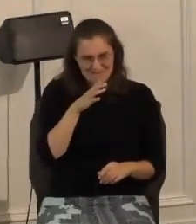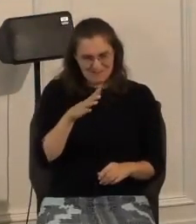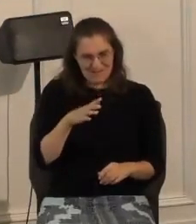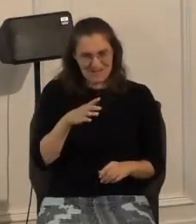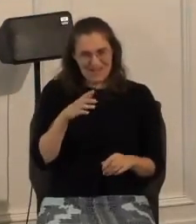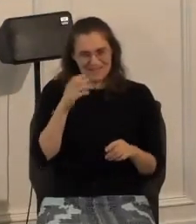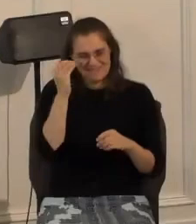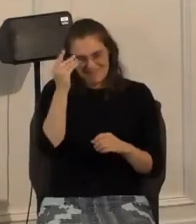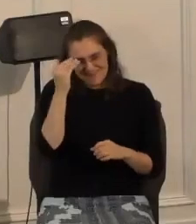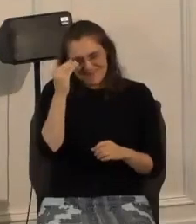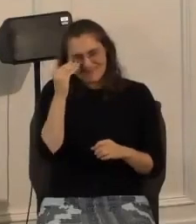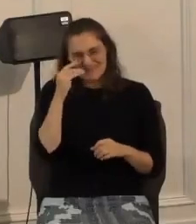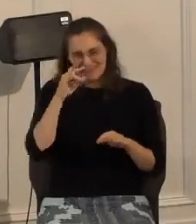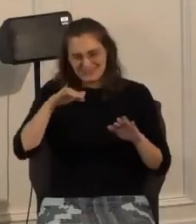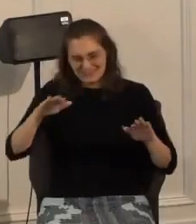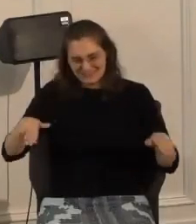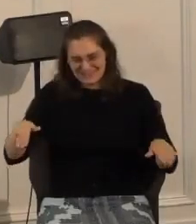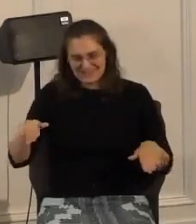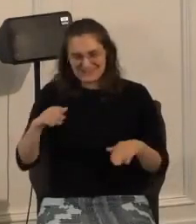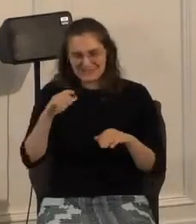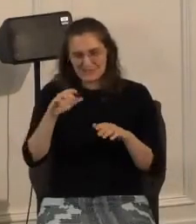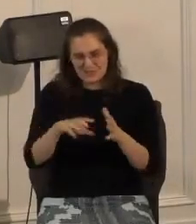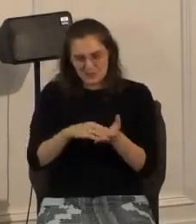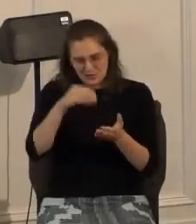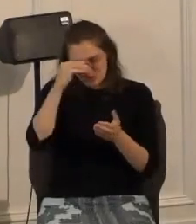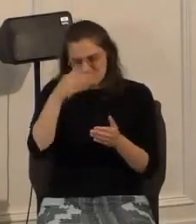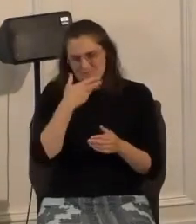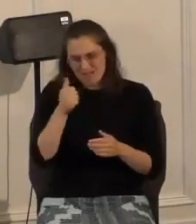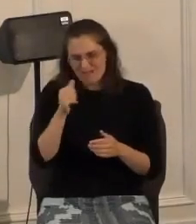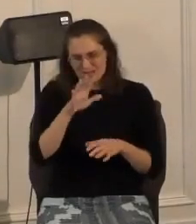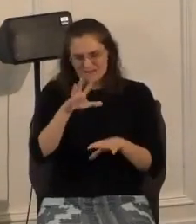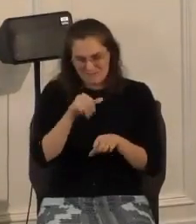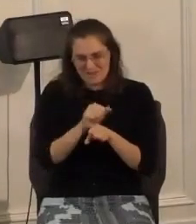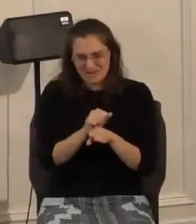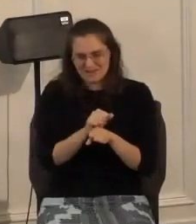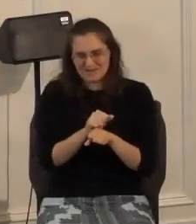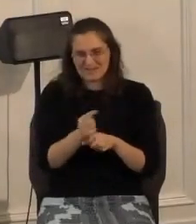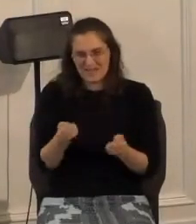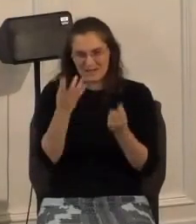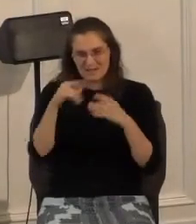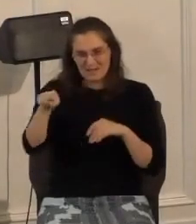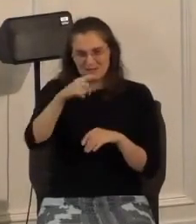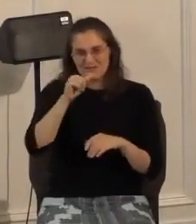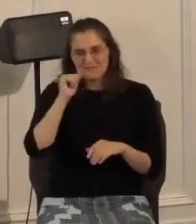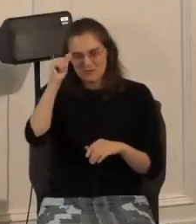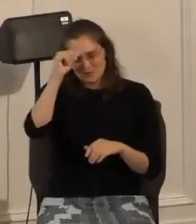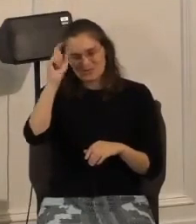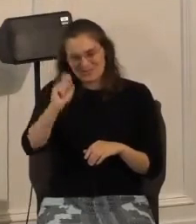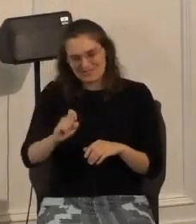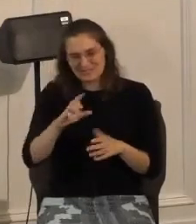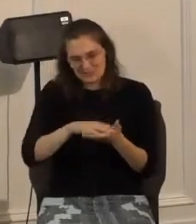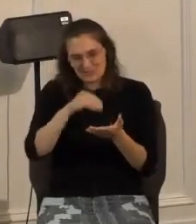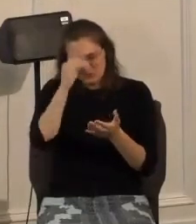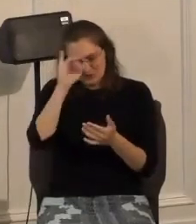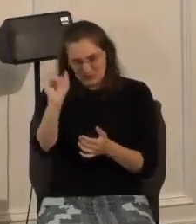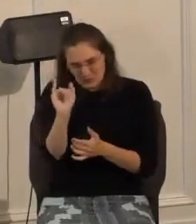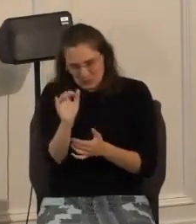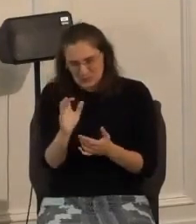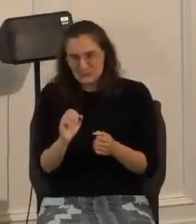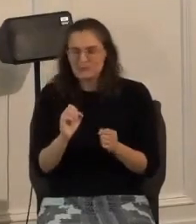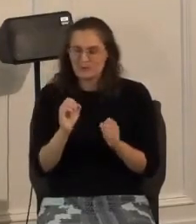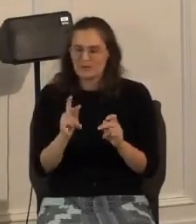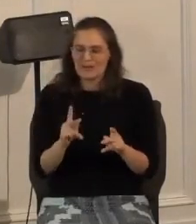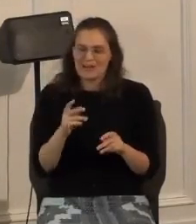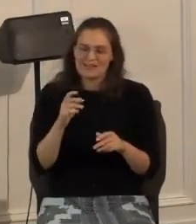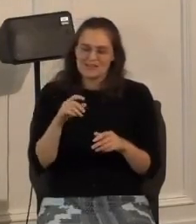think you may need to do like I do, go back to etiquette school? Okay. All right. So, listen. And your mom and dad are